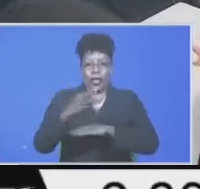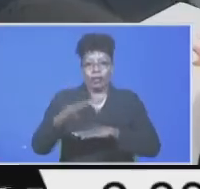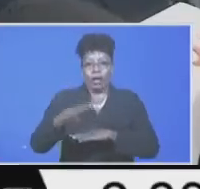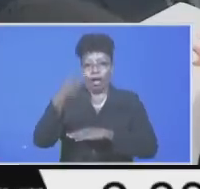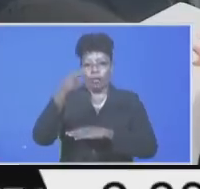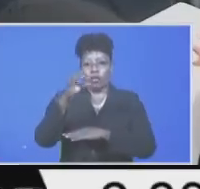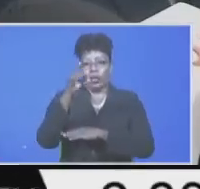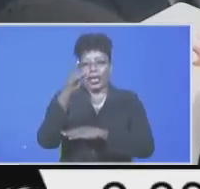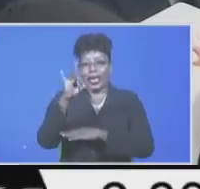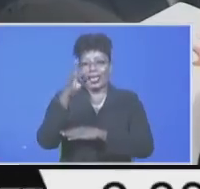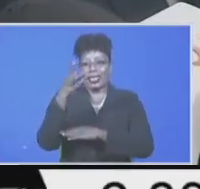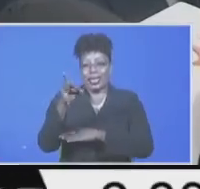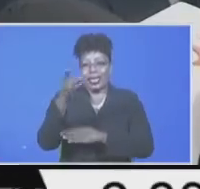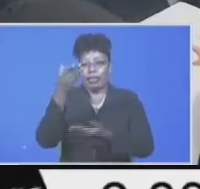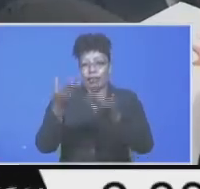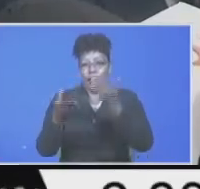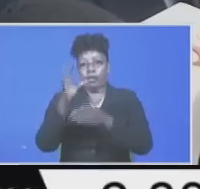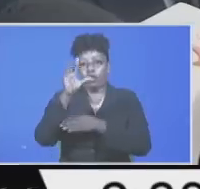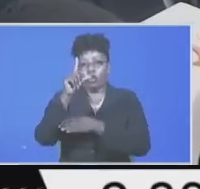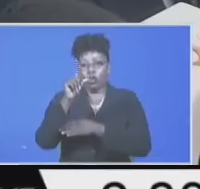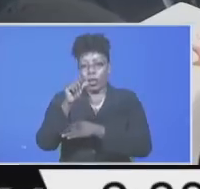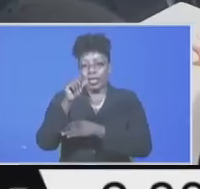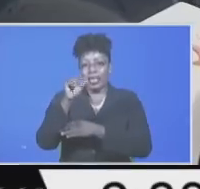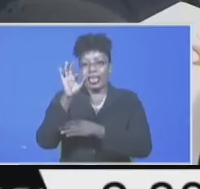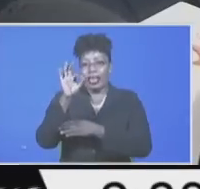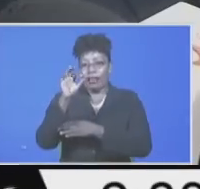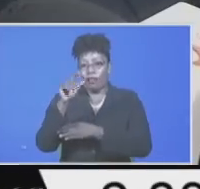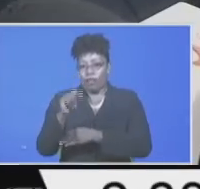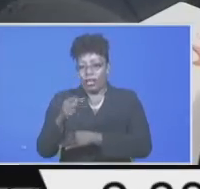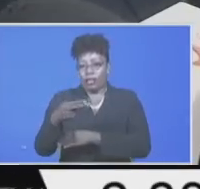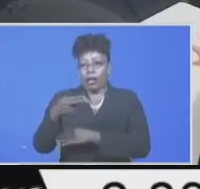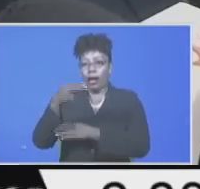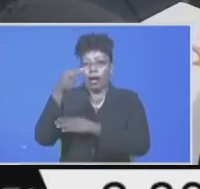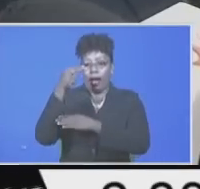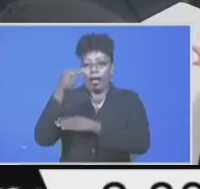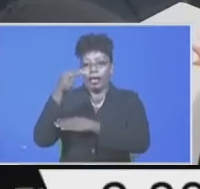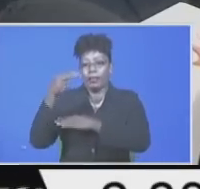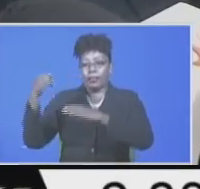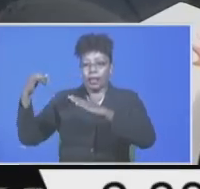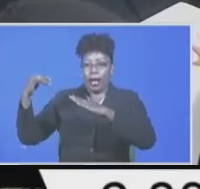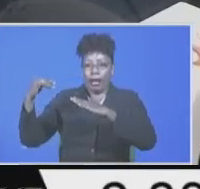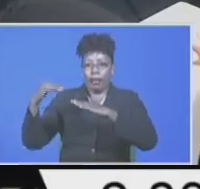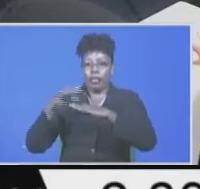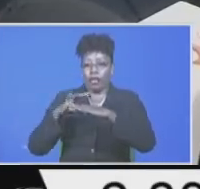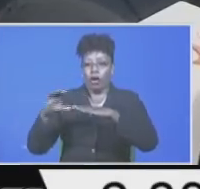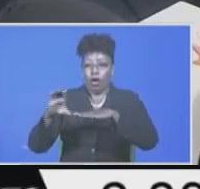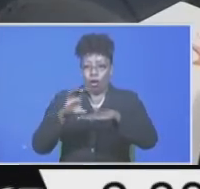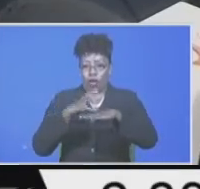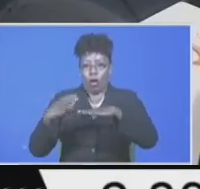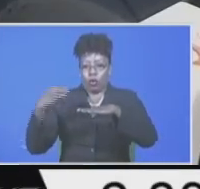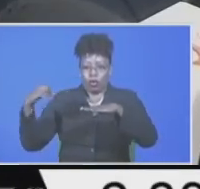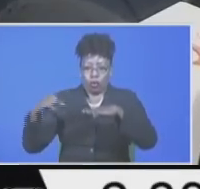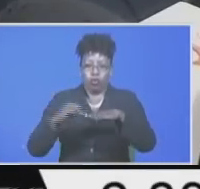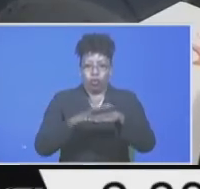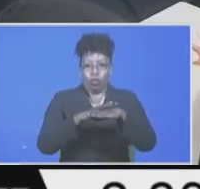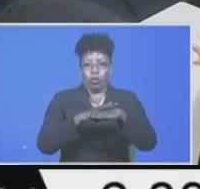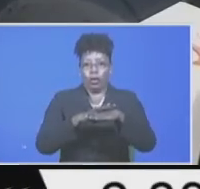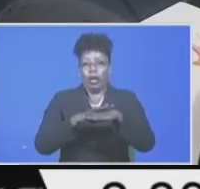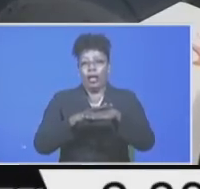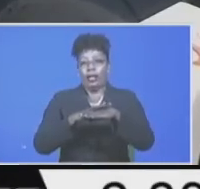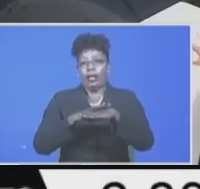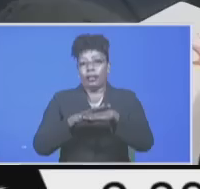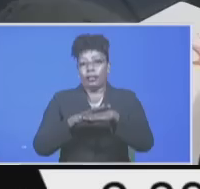as 18, possibly even 20 feet, hitting the coastlines of some of our more easterly islands,